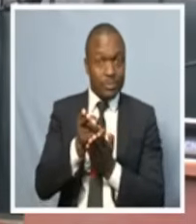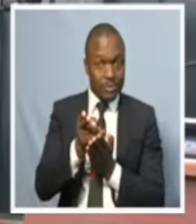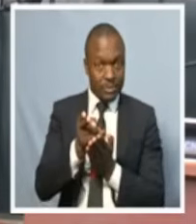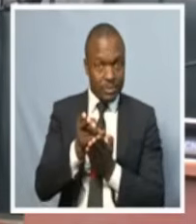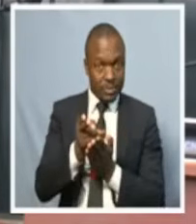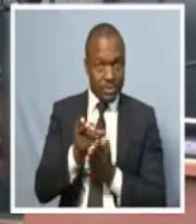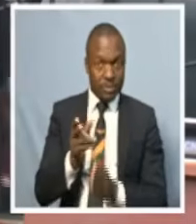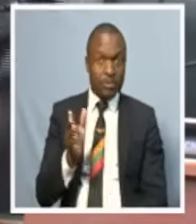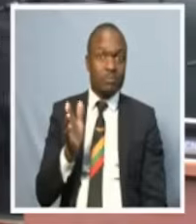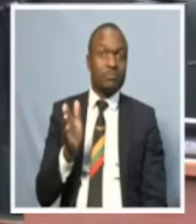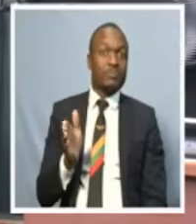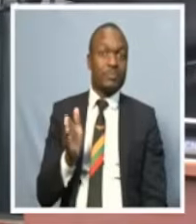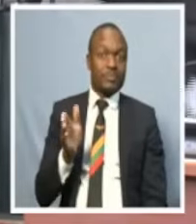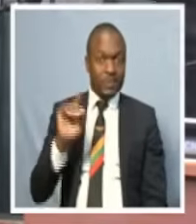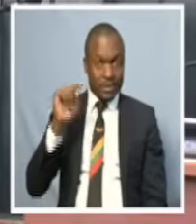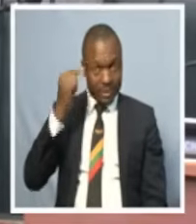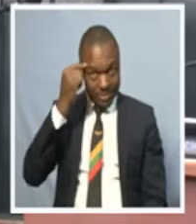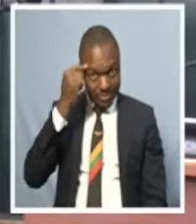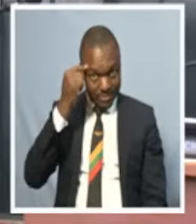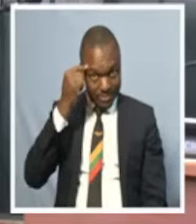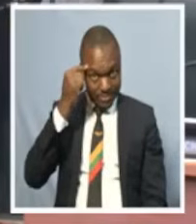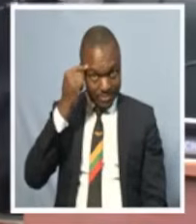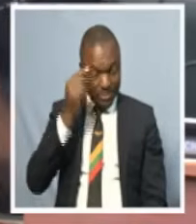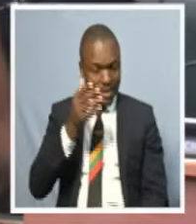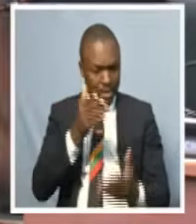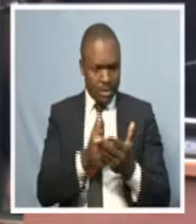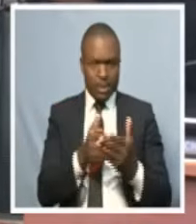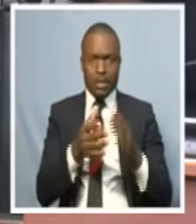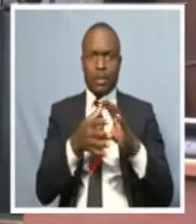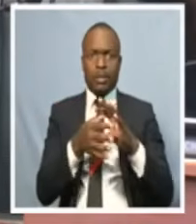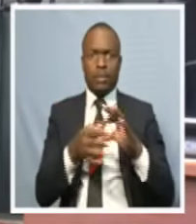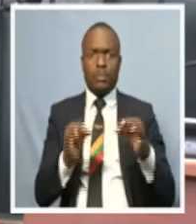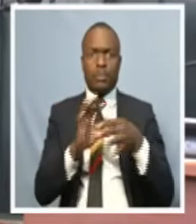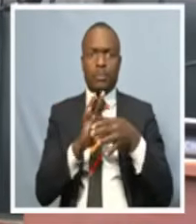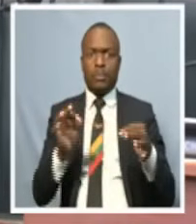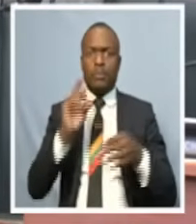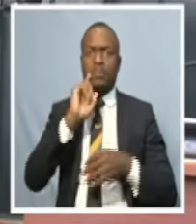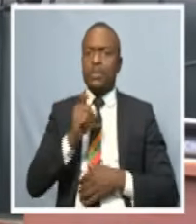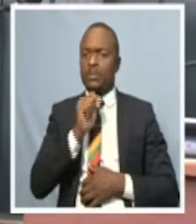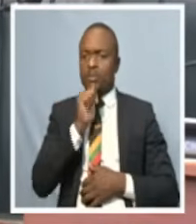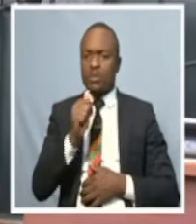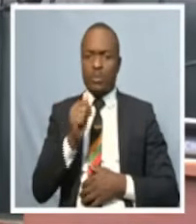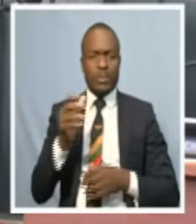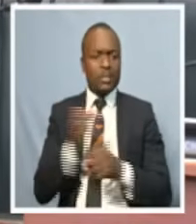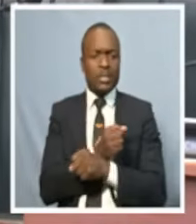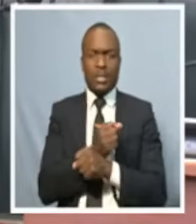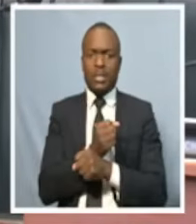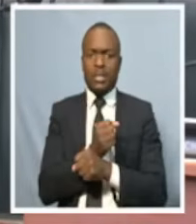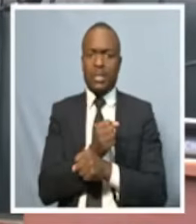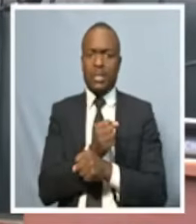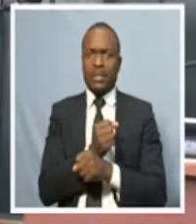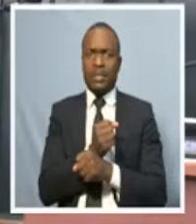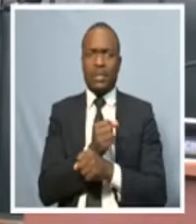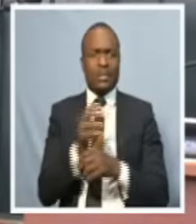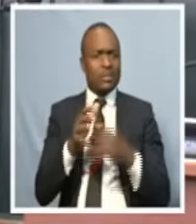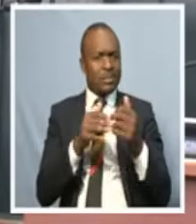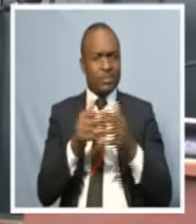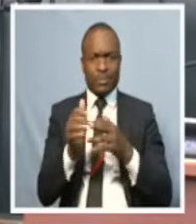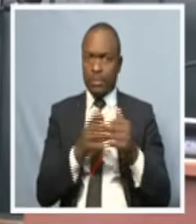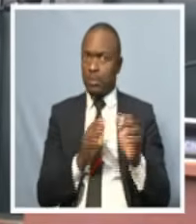the UPND government. Such allegations, Madam, should not be taken lightly. This is